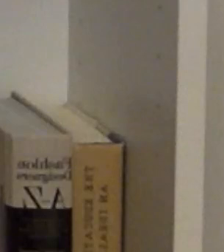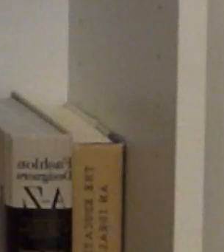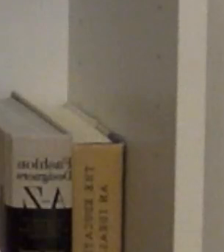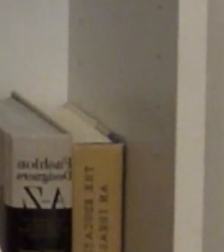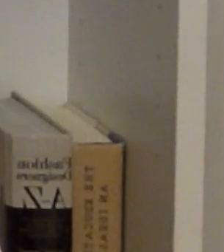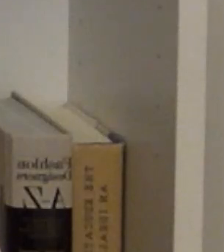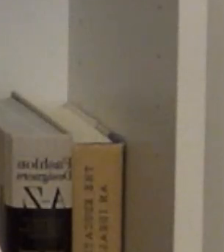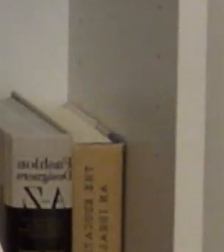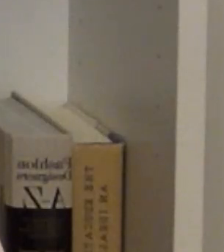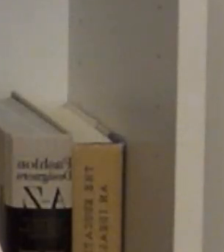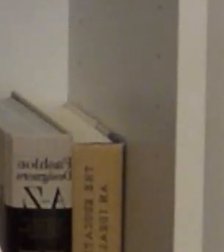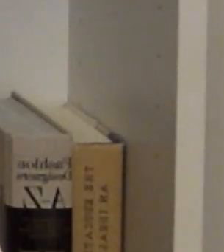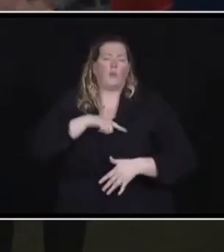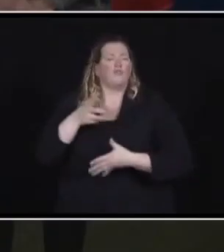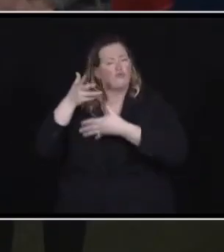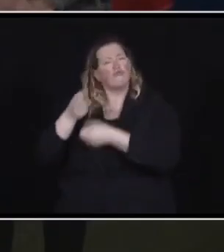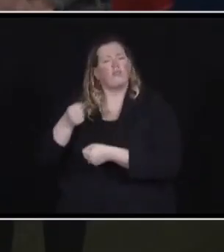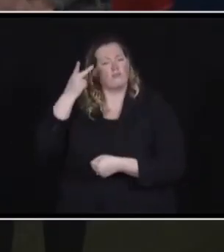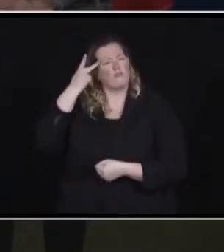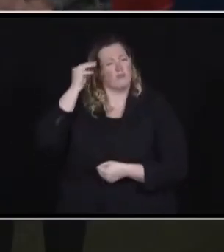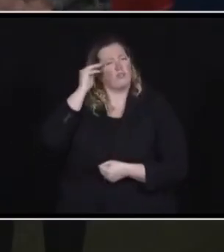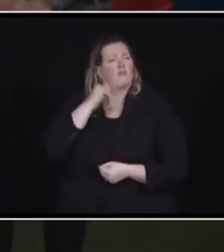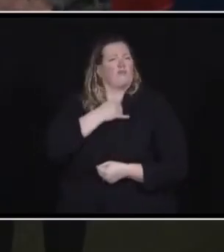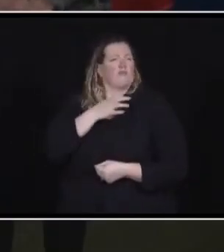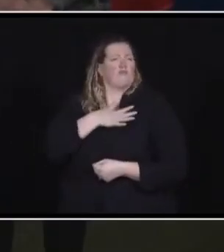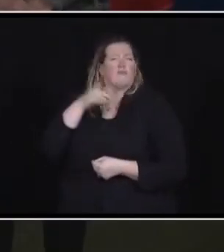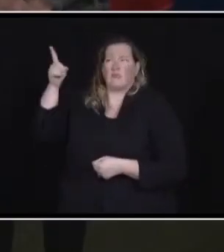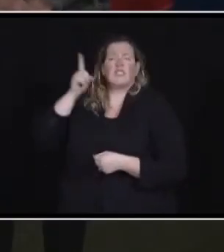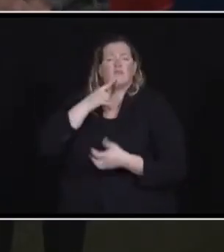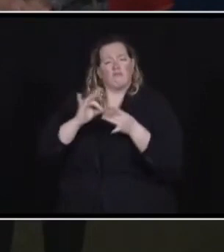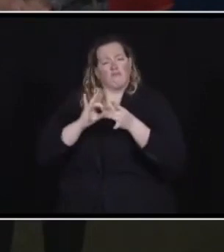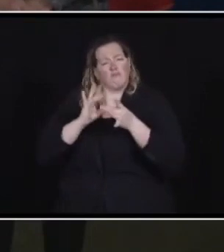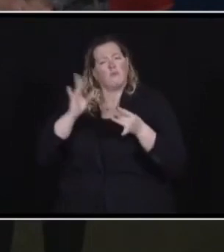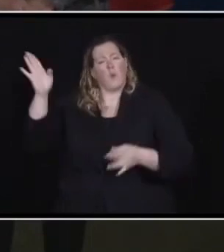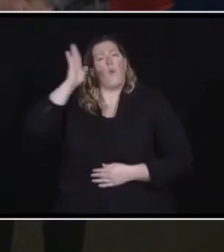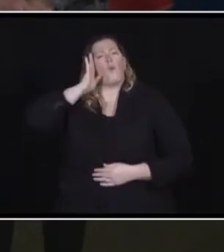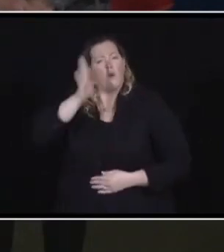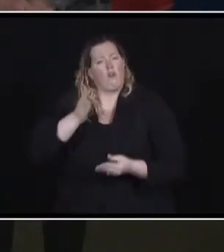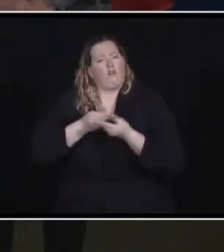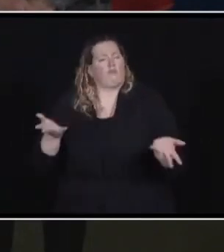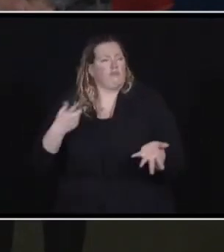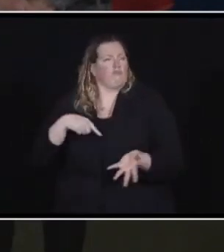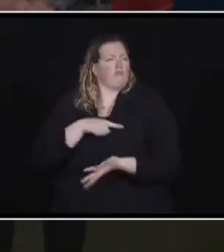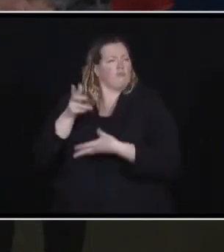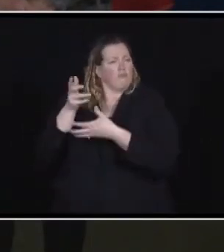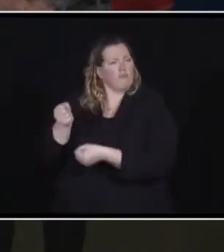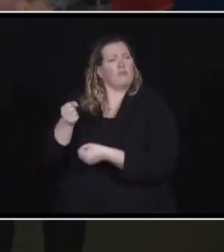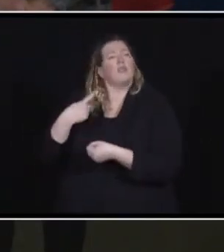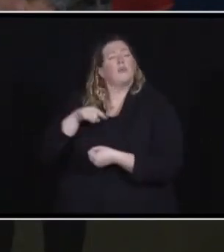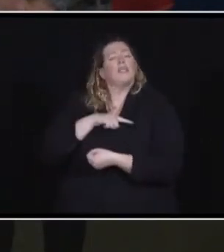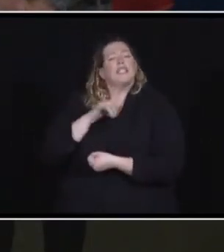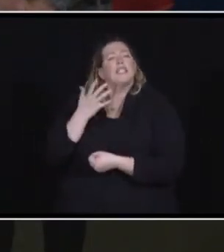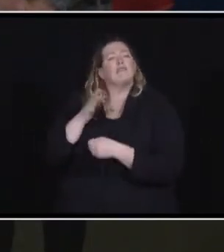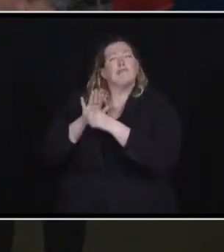and how many it will receive each week. I can't emphasize enough to the Prime Minister, the clock is ticking. We're going to be